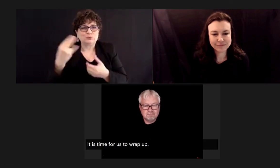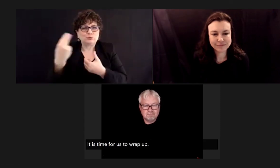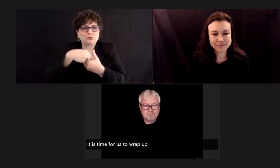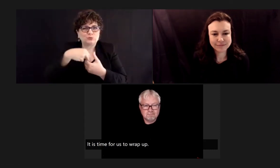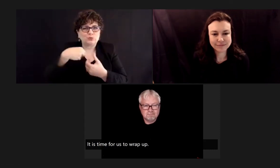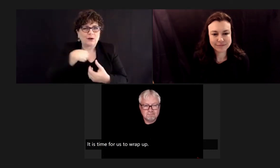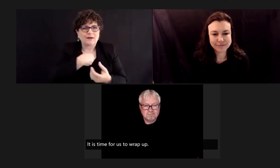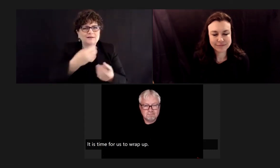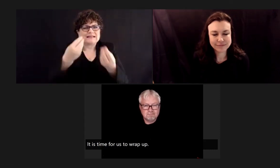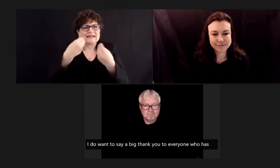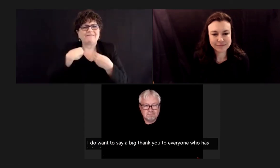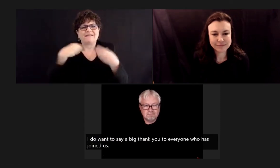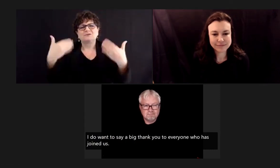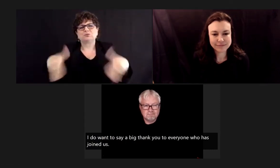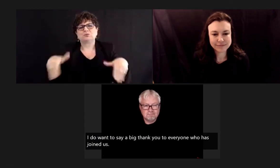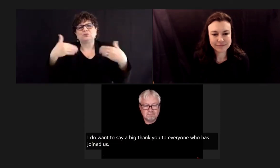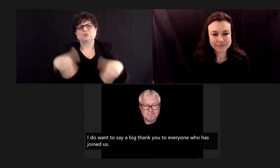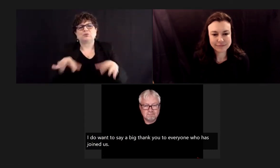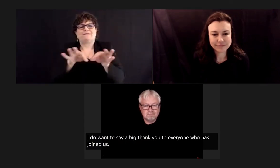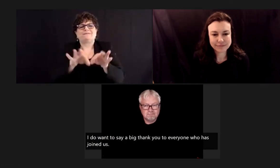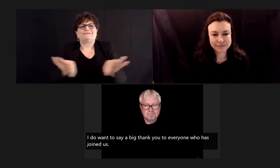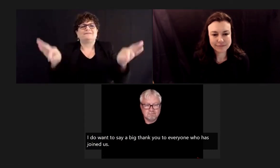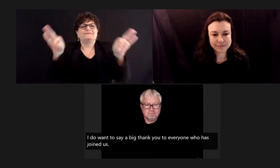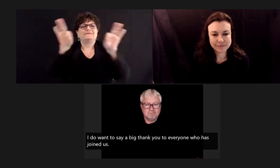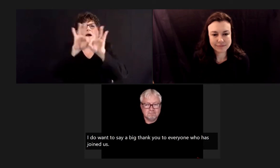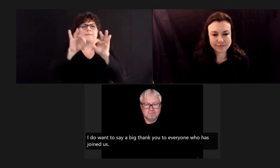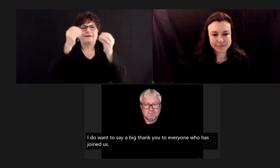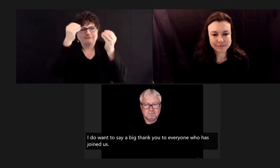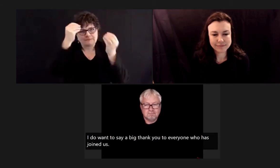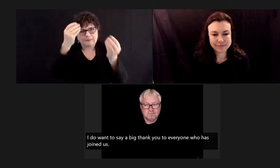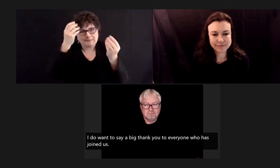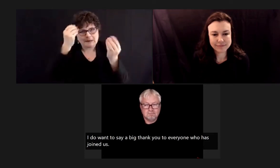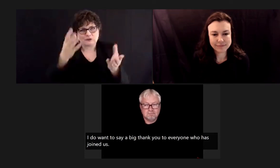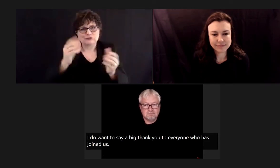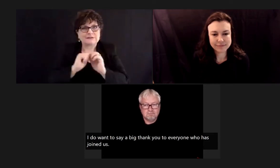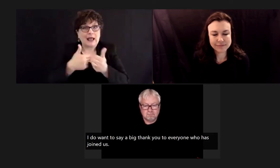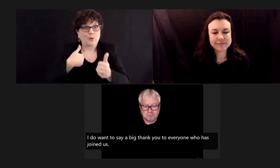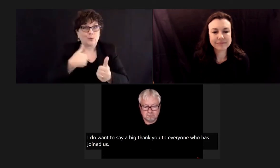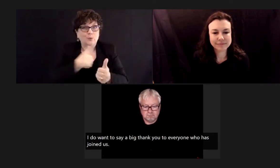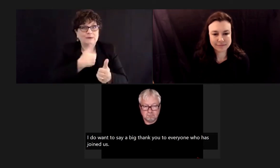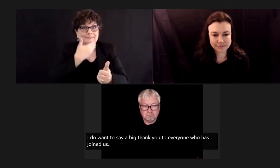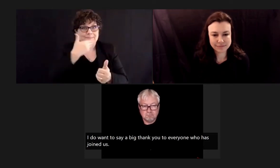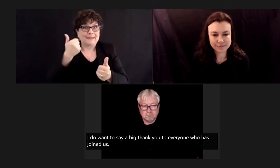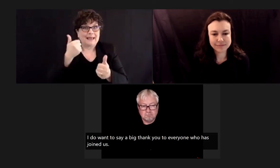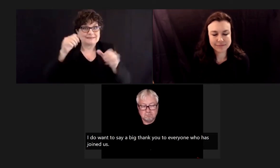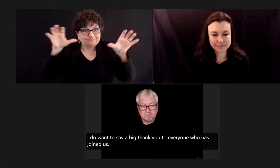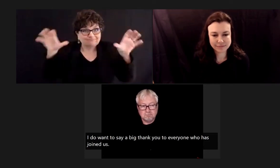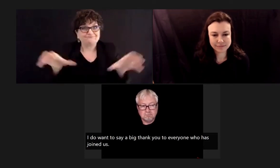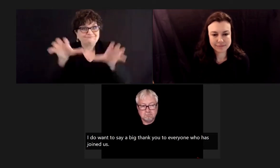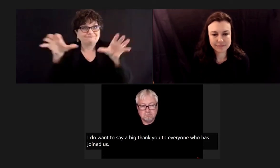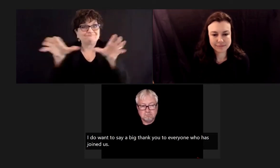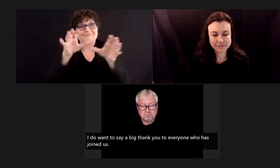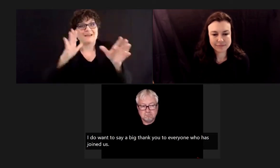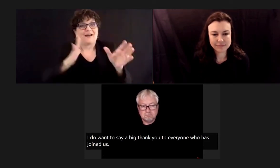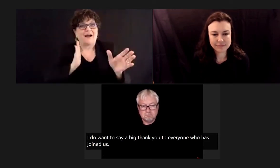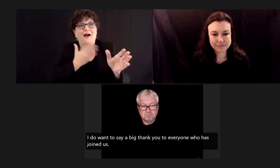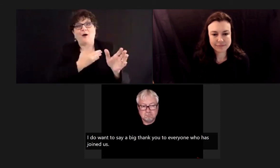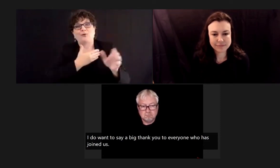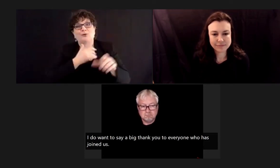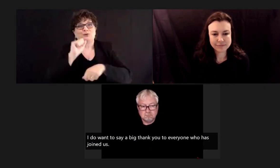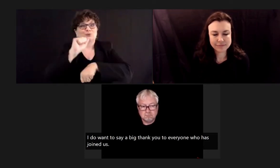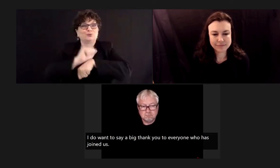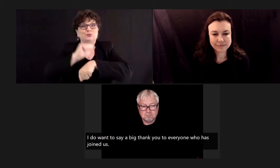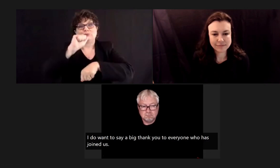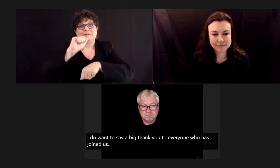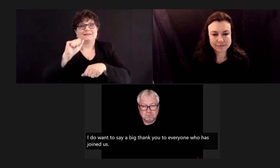to thank the legislators who joined us on our panel and shared such incredible and valuable information